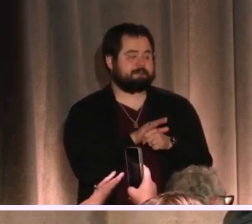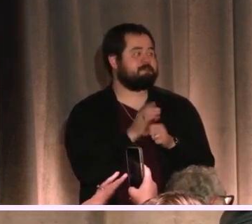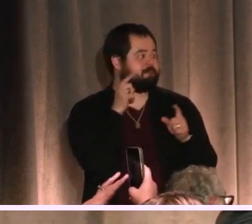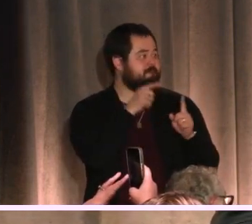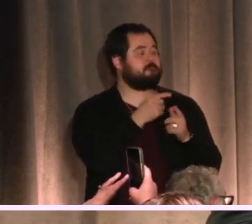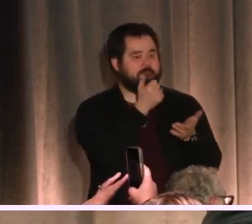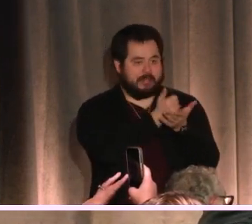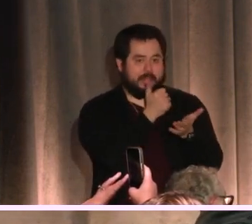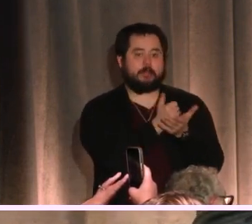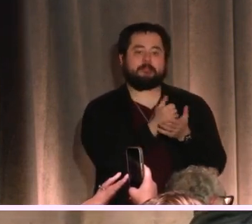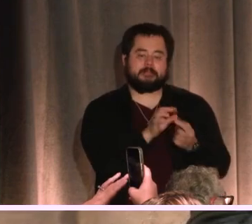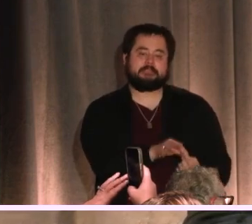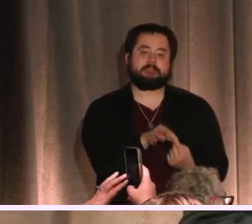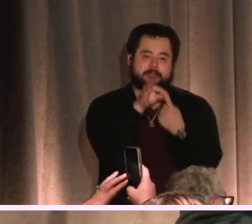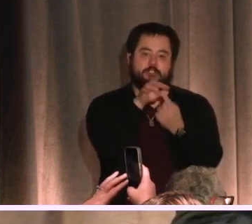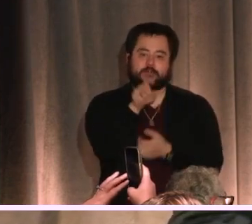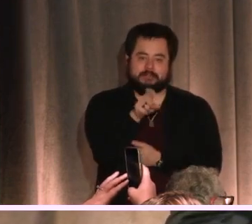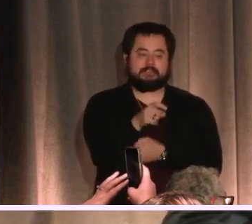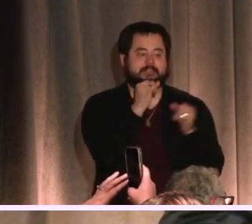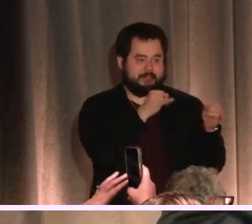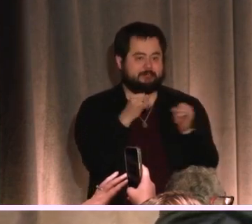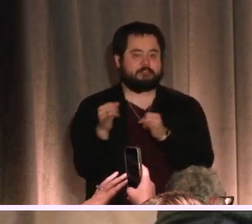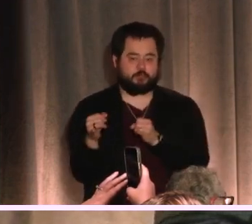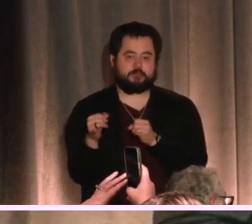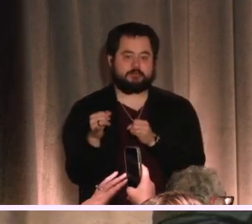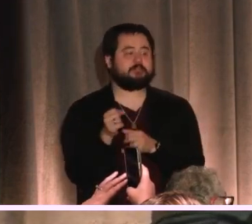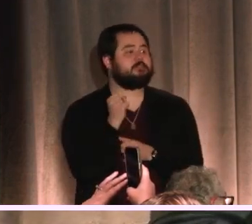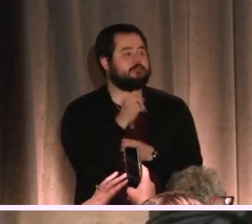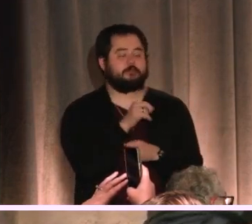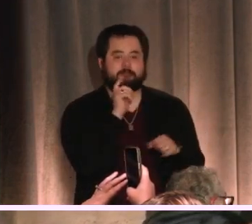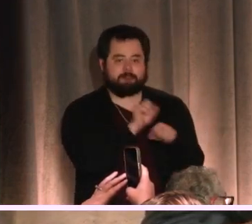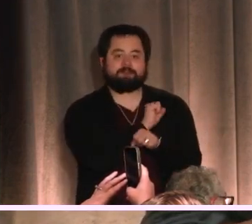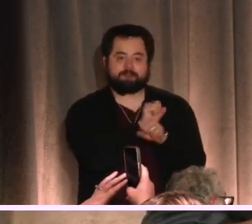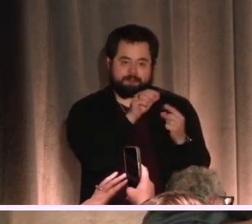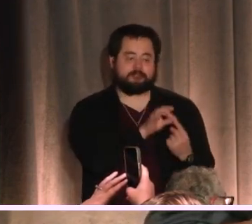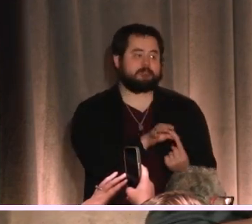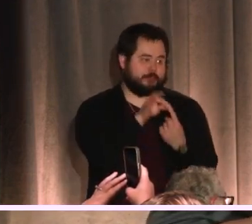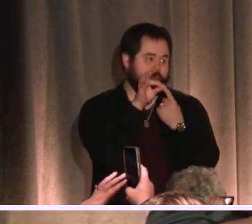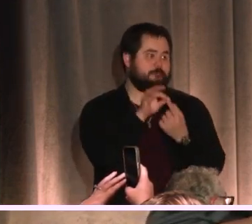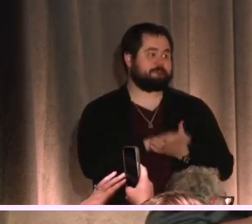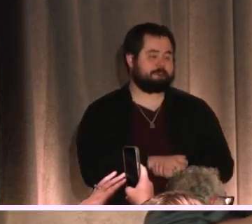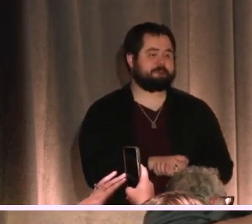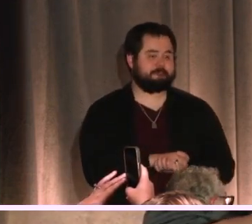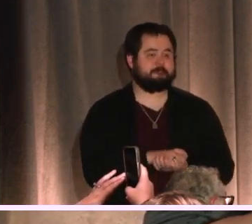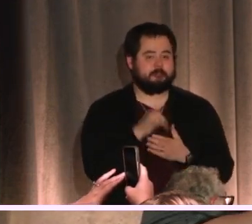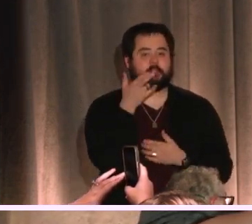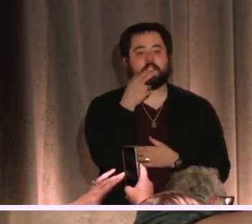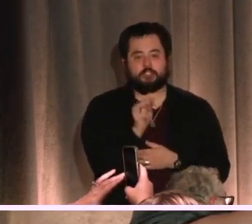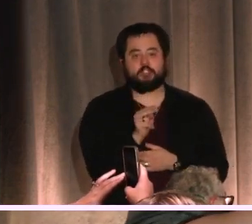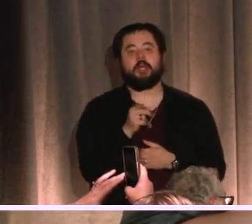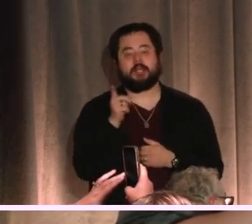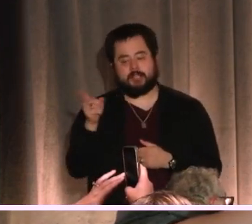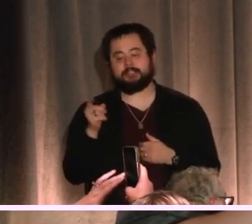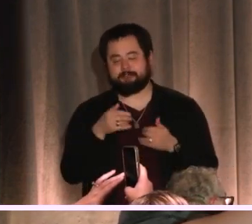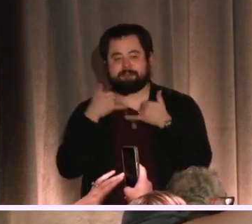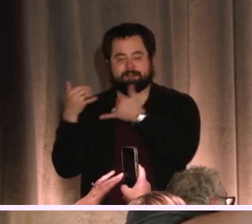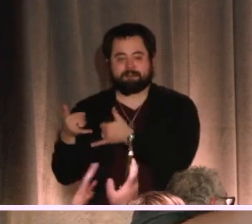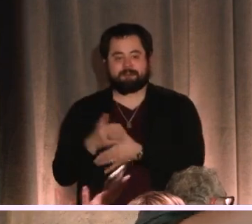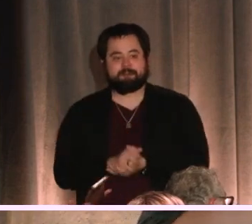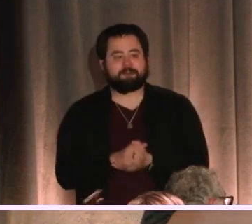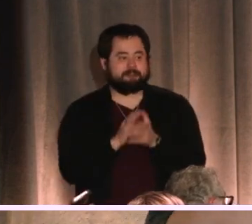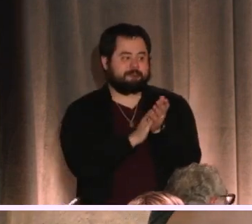helping special needs individuals, and so it's really special that John gets to get this award.